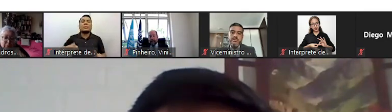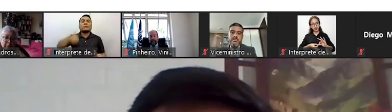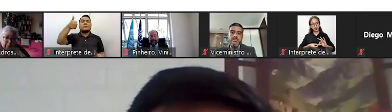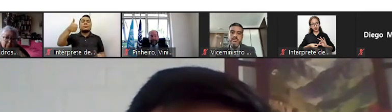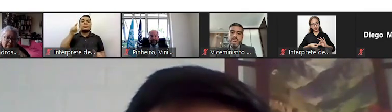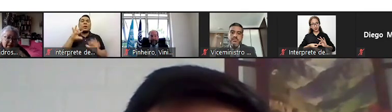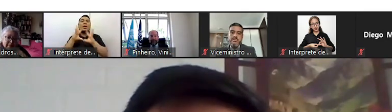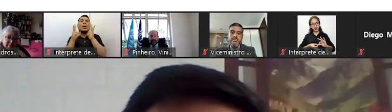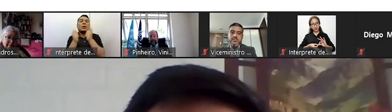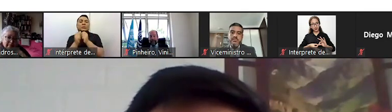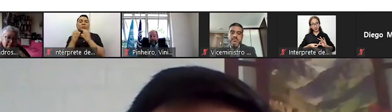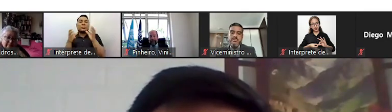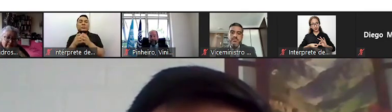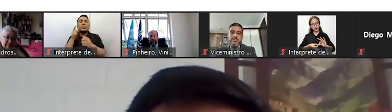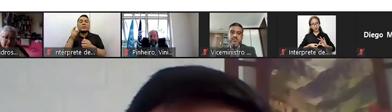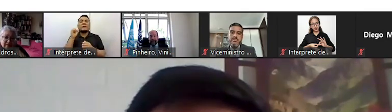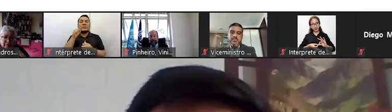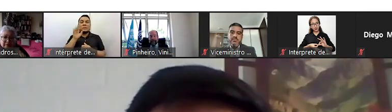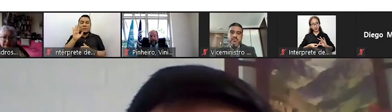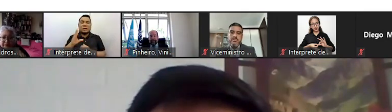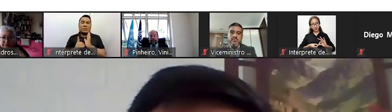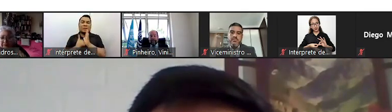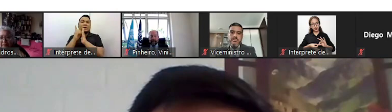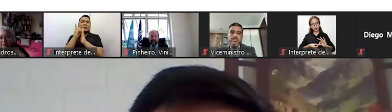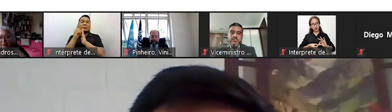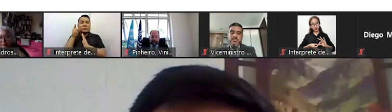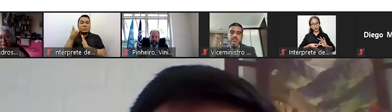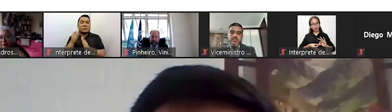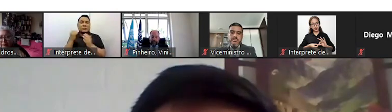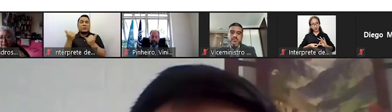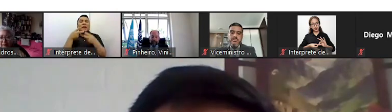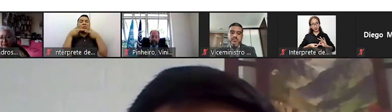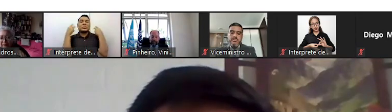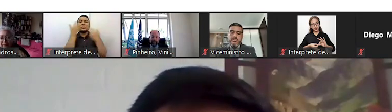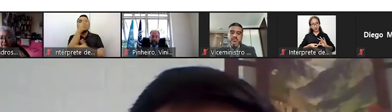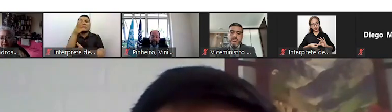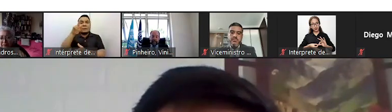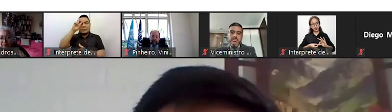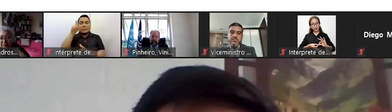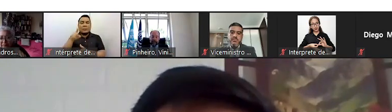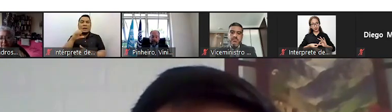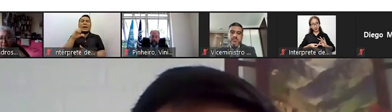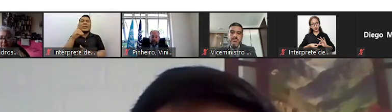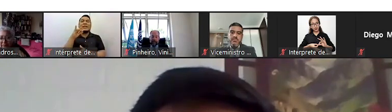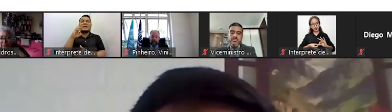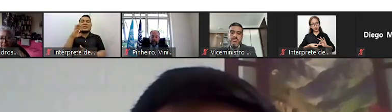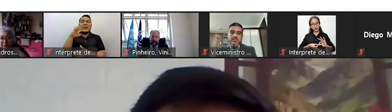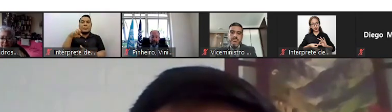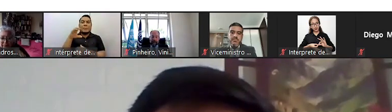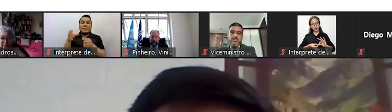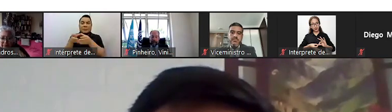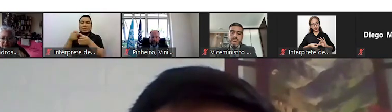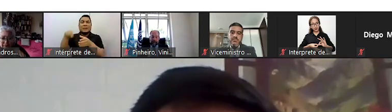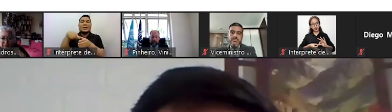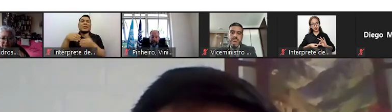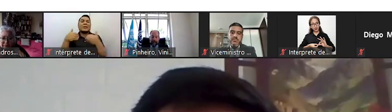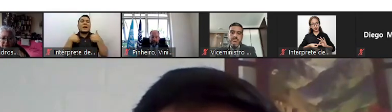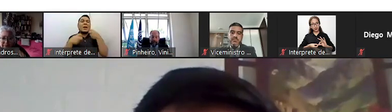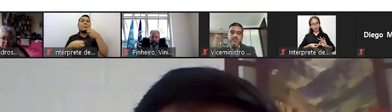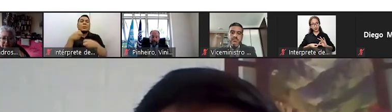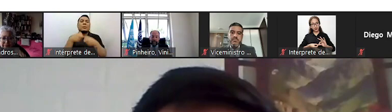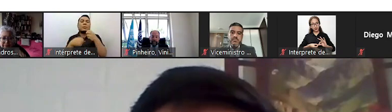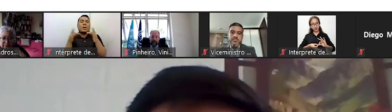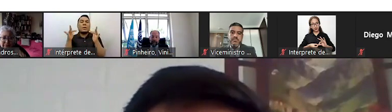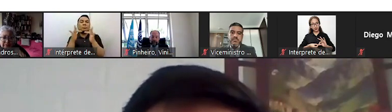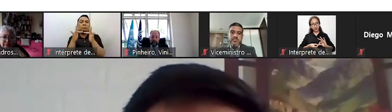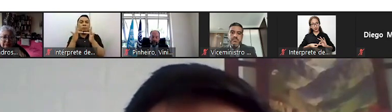mr we we say that this mr esardo perpeso from the inter-ethnic association of development of the